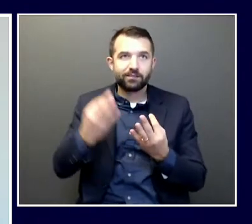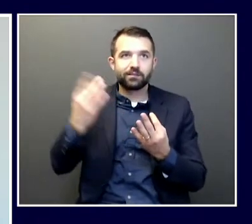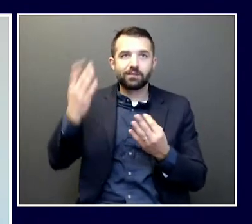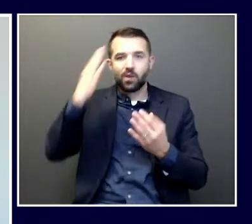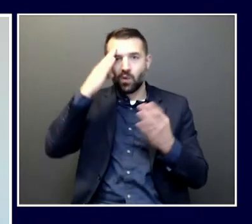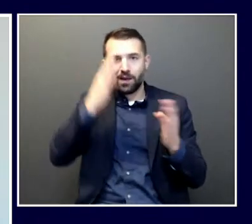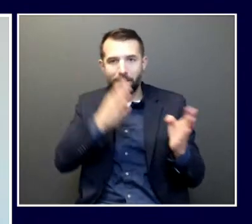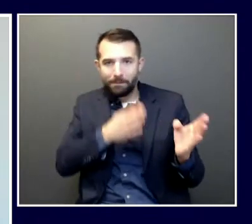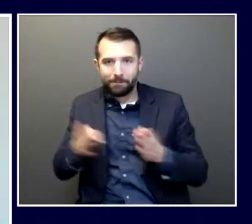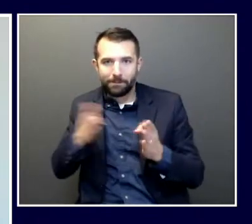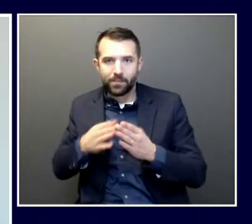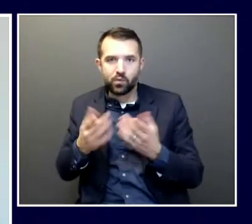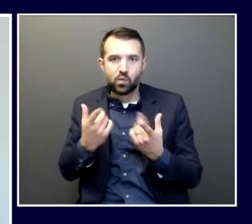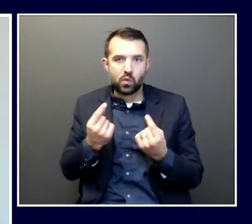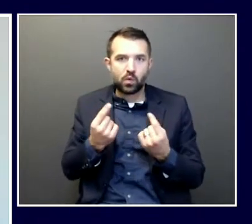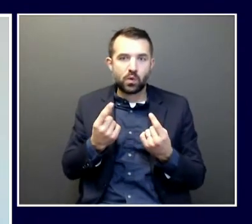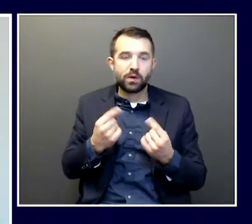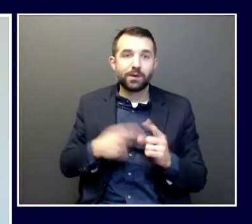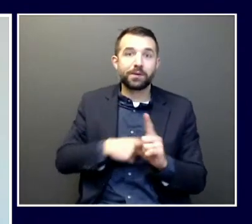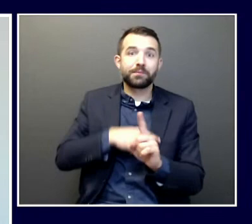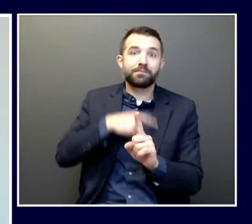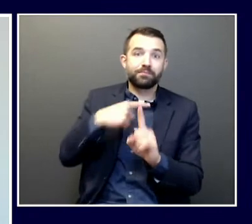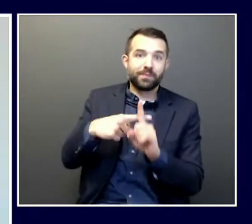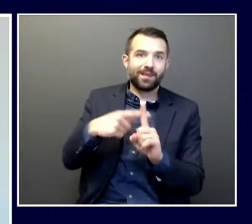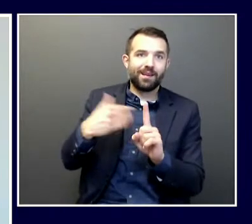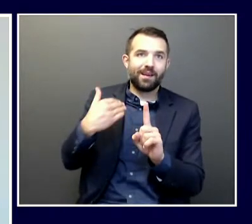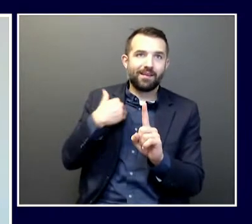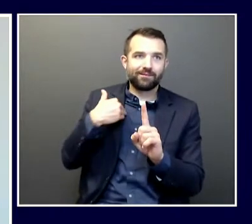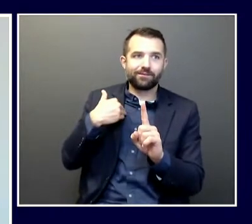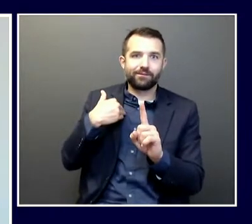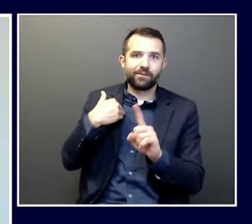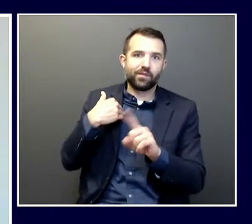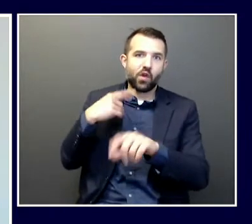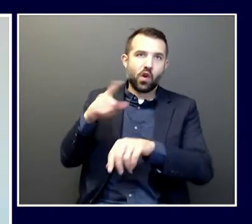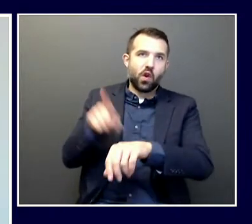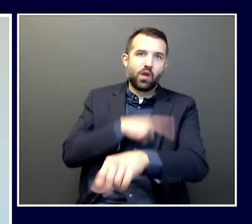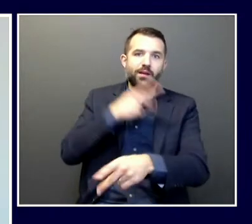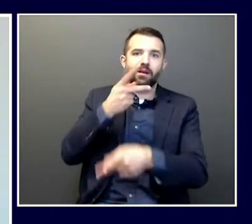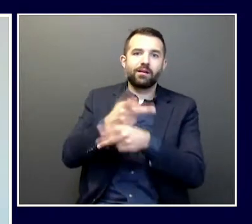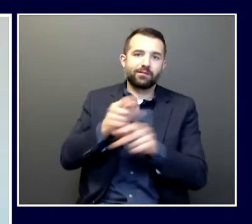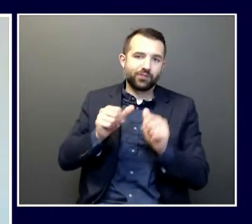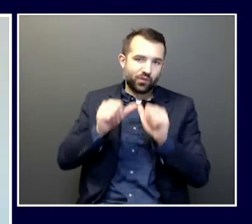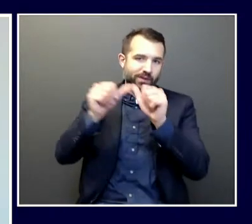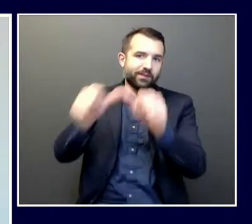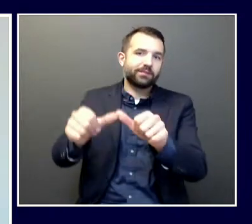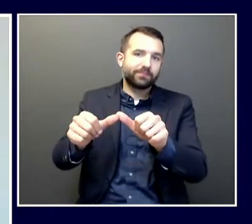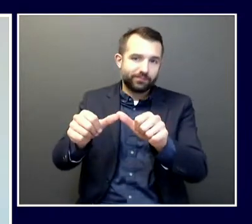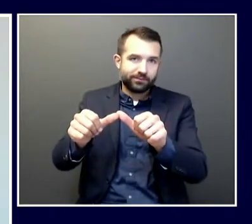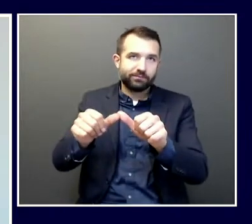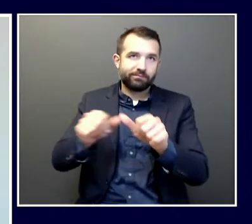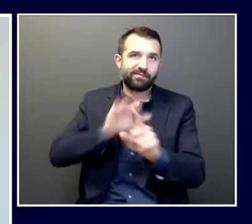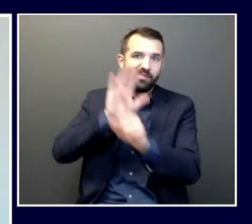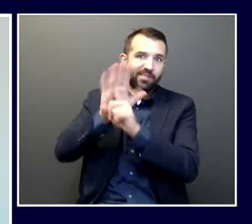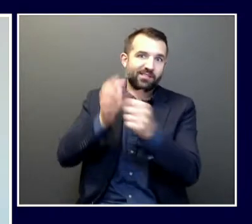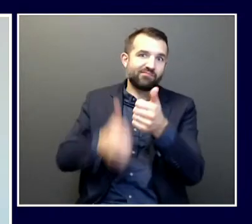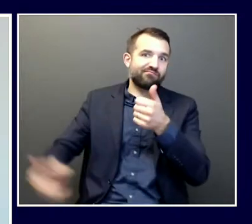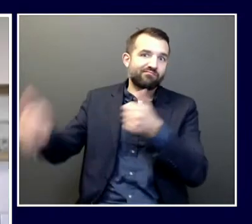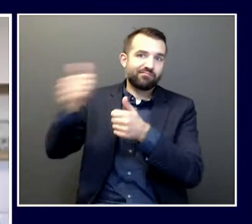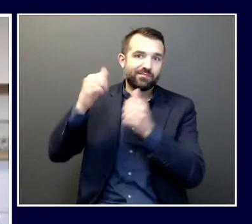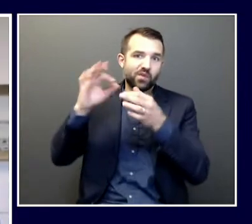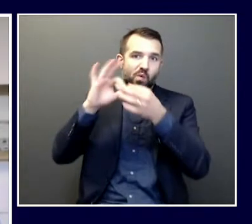long-term care ombudsman involved to make sure that that office is helping in these care transitions. Okay, thank you. Thanks,